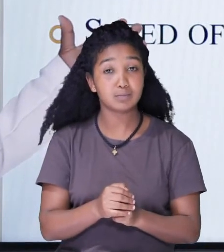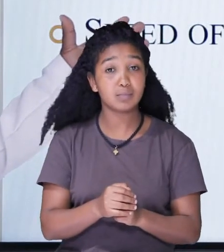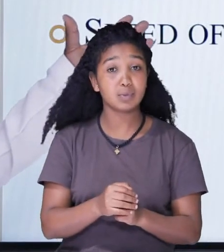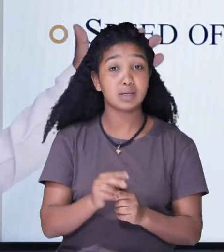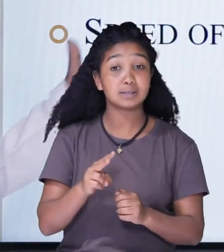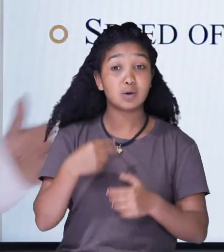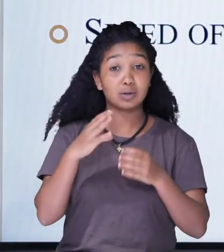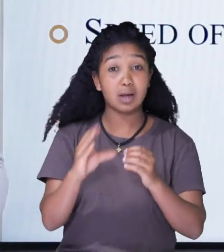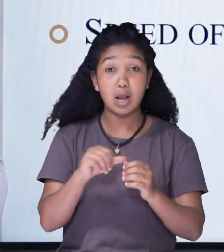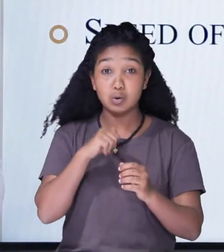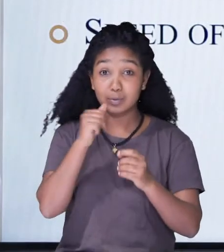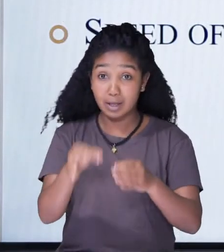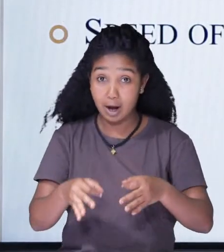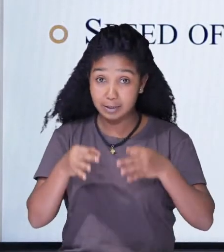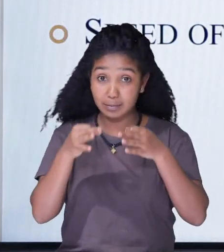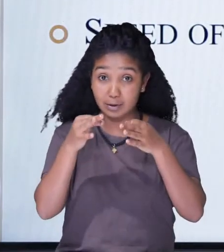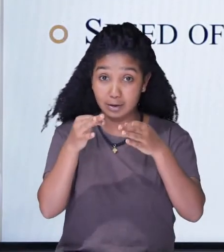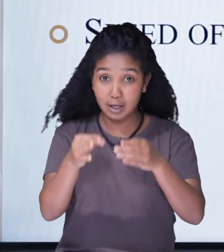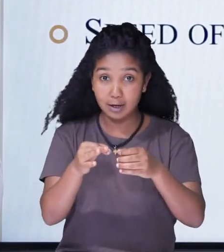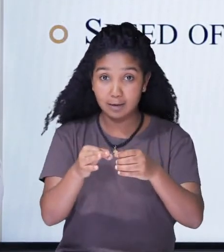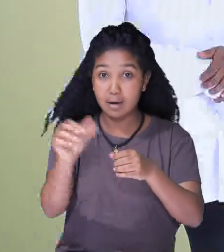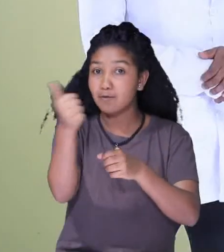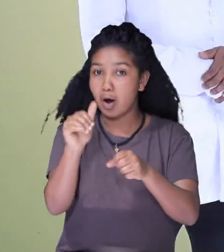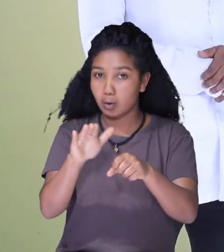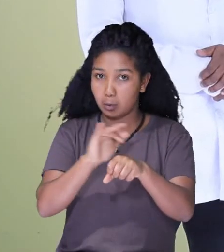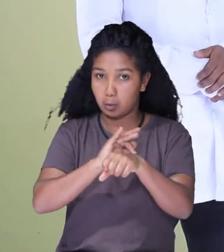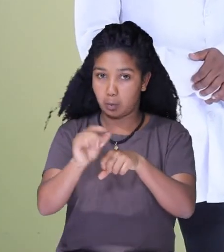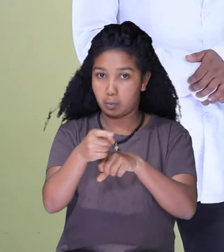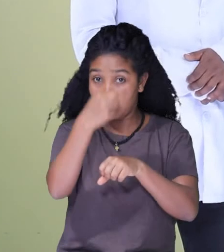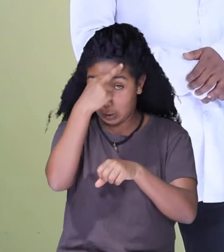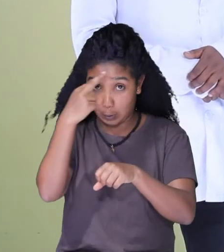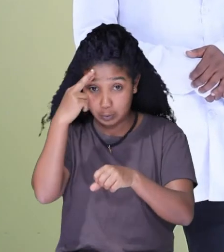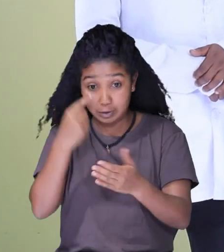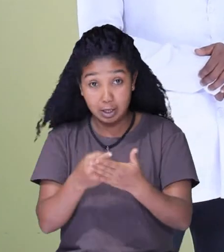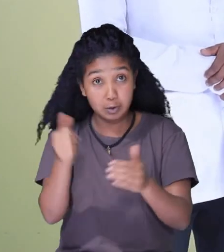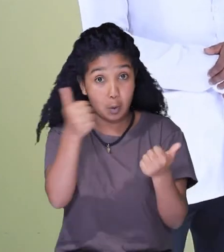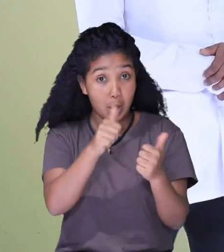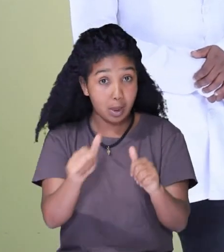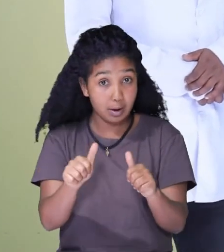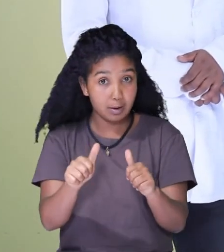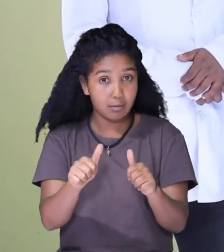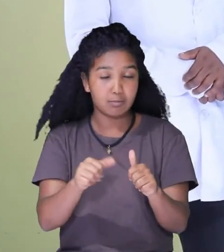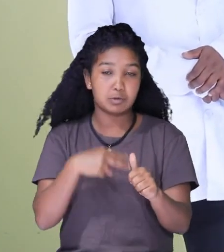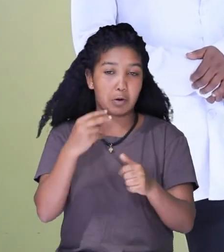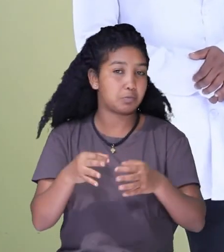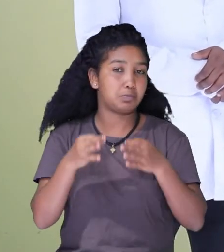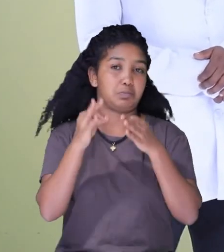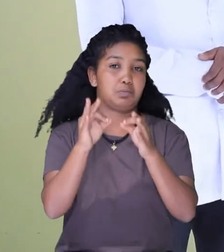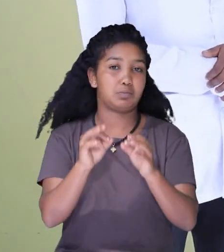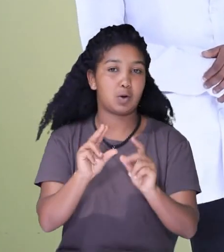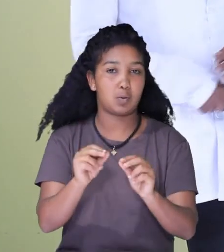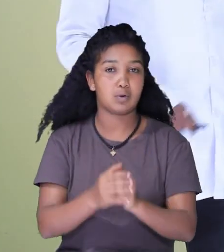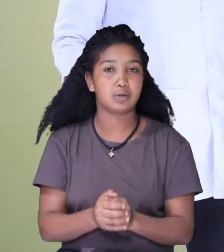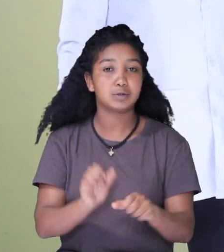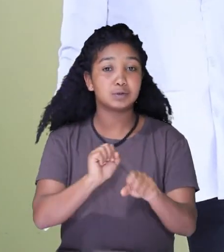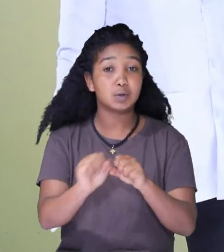sound cannot be transmitted in vacuum because there is no air in vacuum.